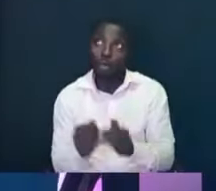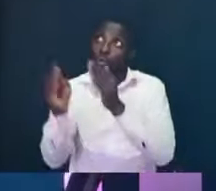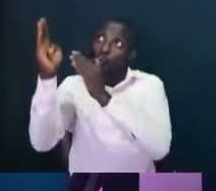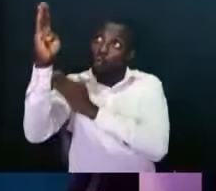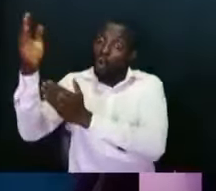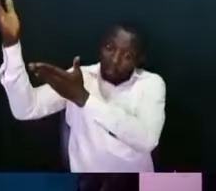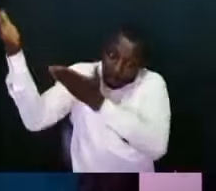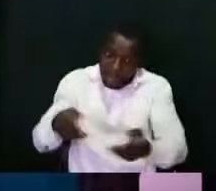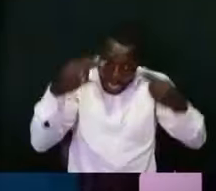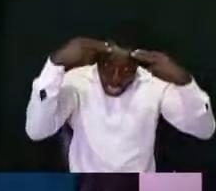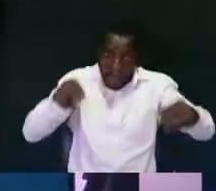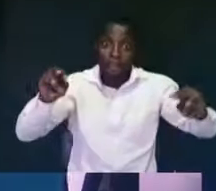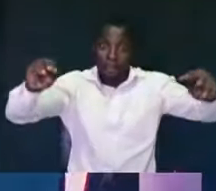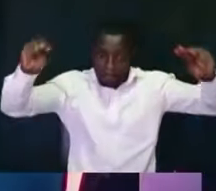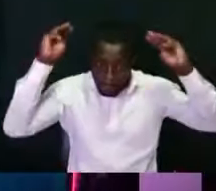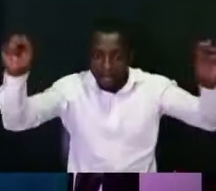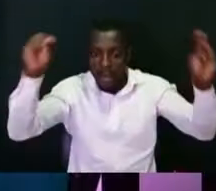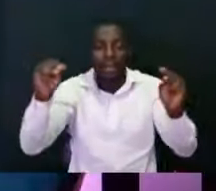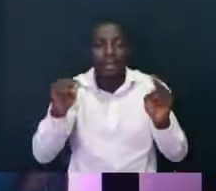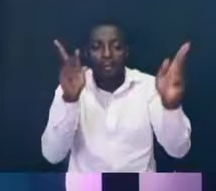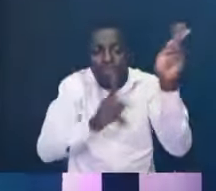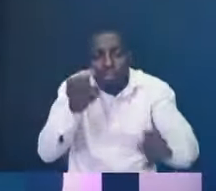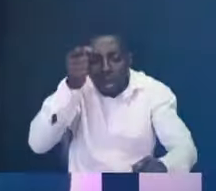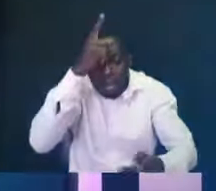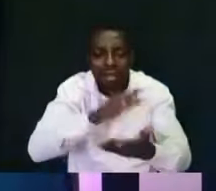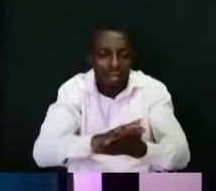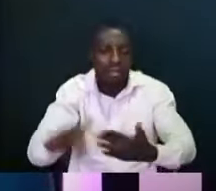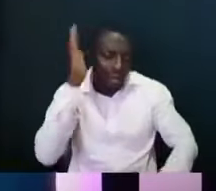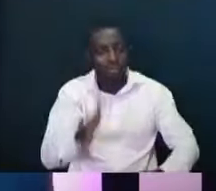is worth tons of preaching.